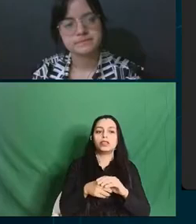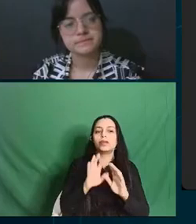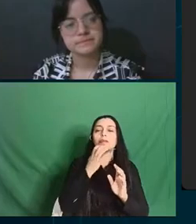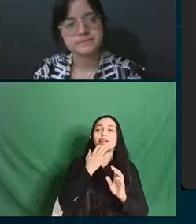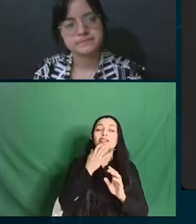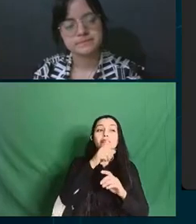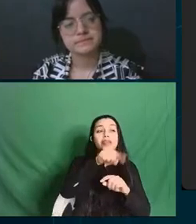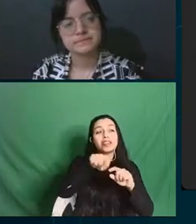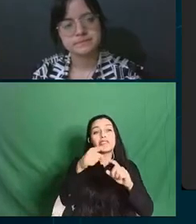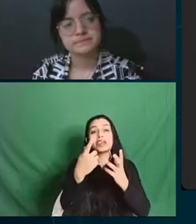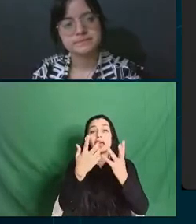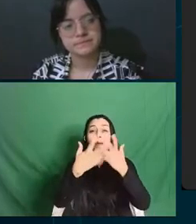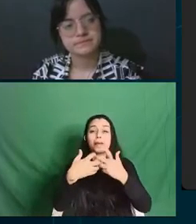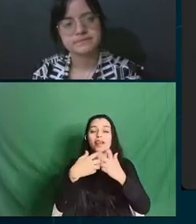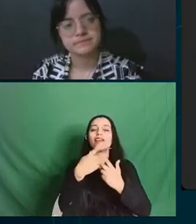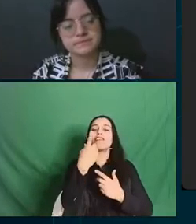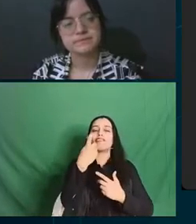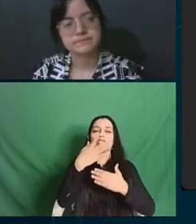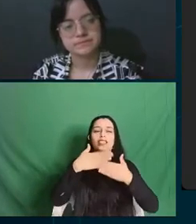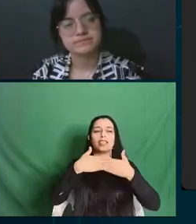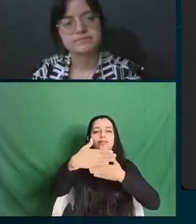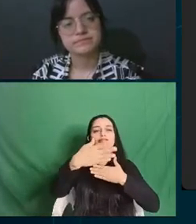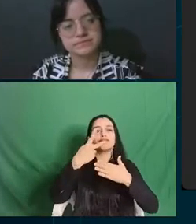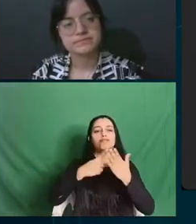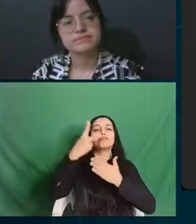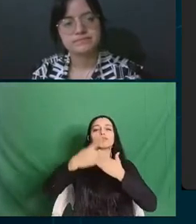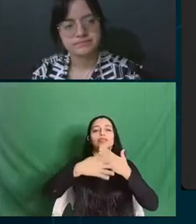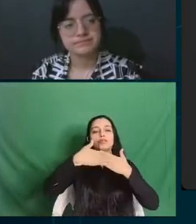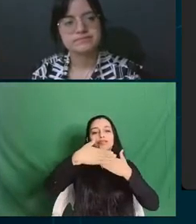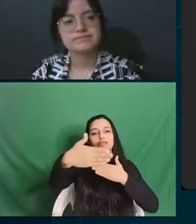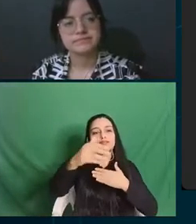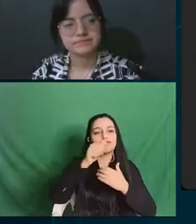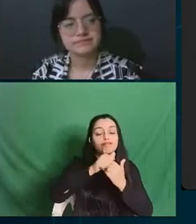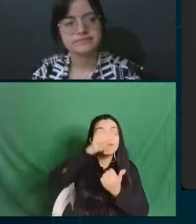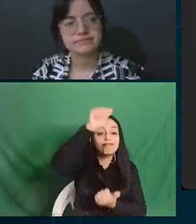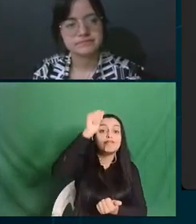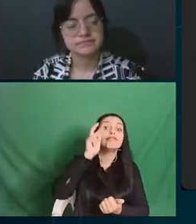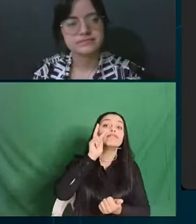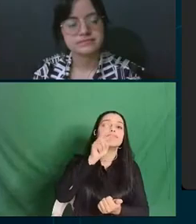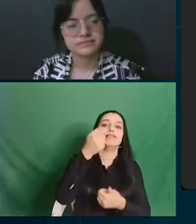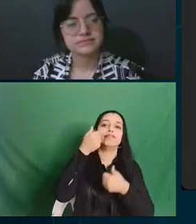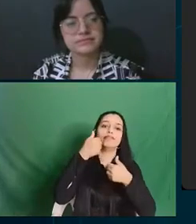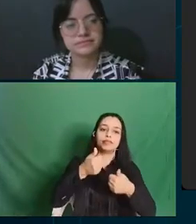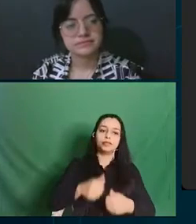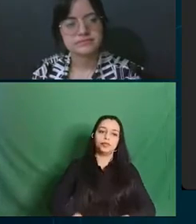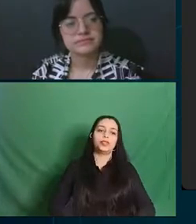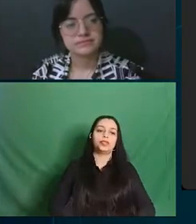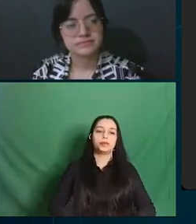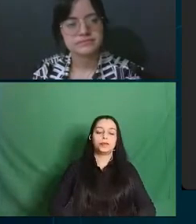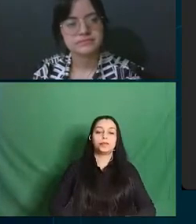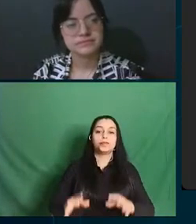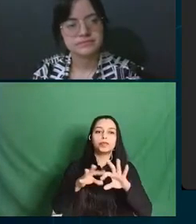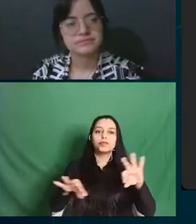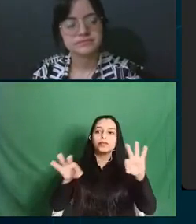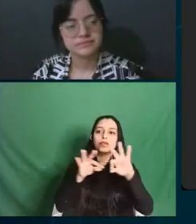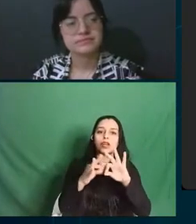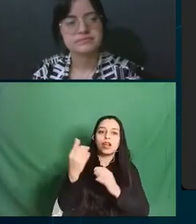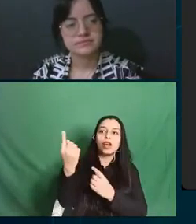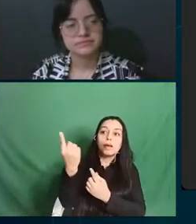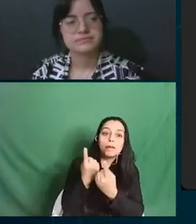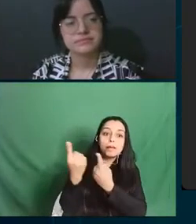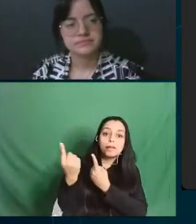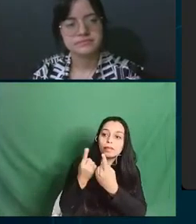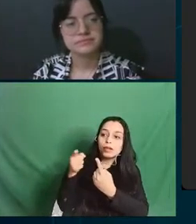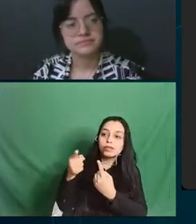is getting the data so that you can understand what your customers want. You can run tests